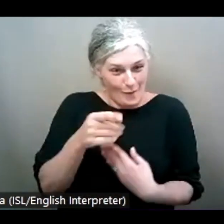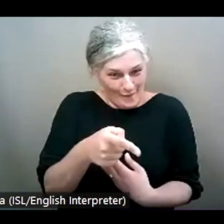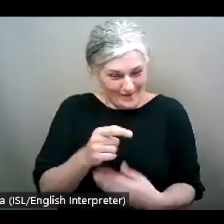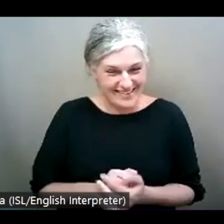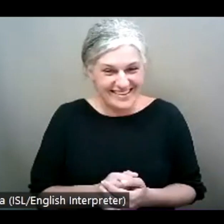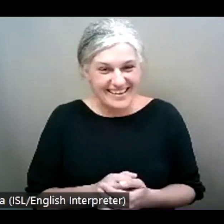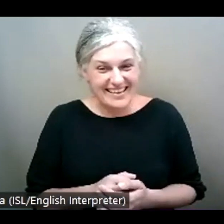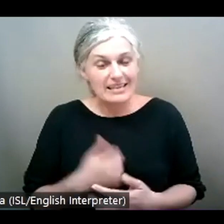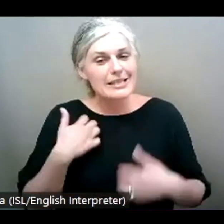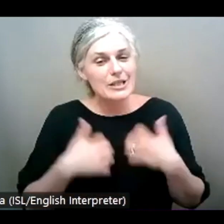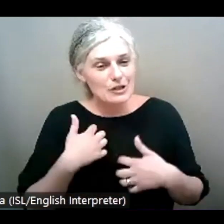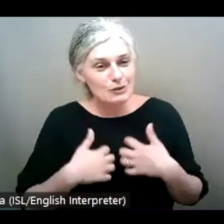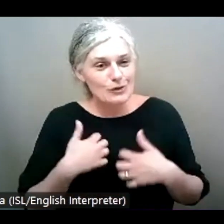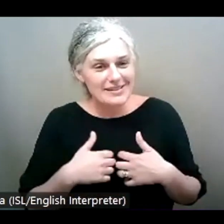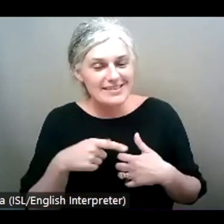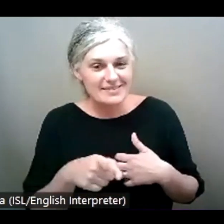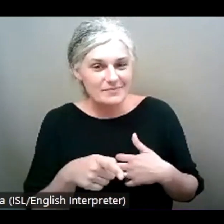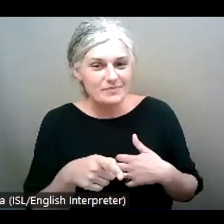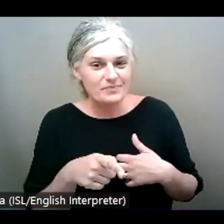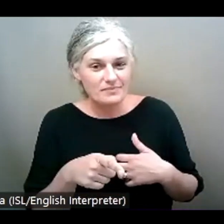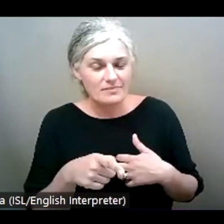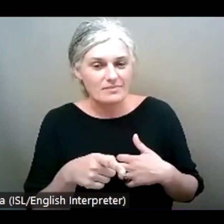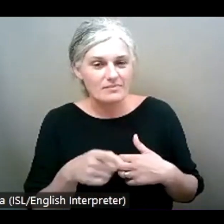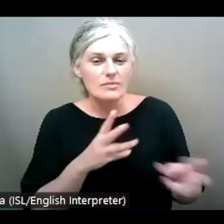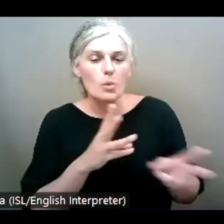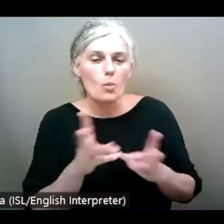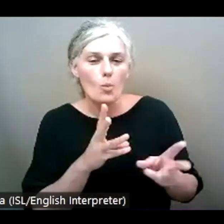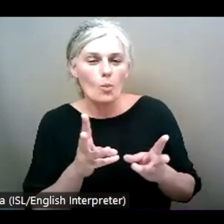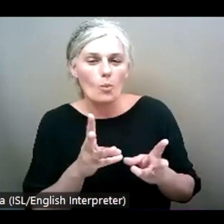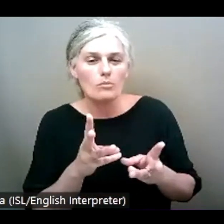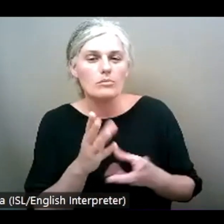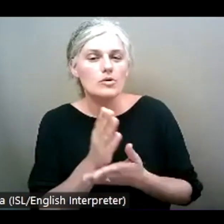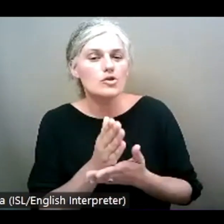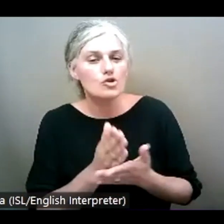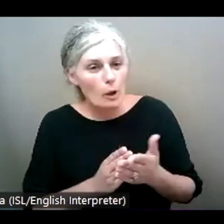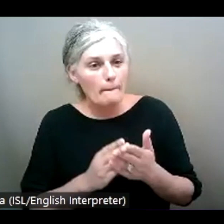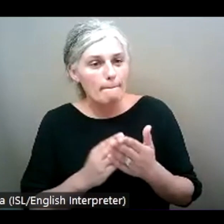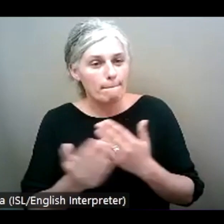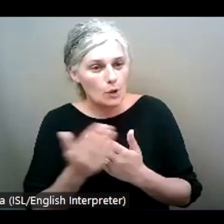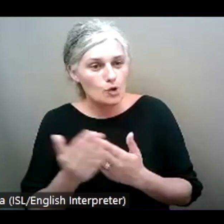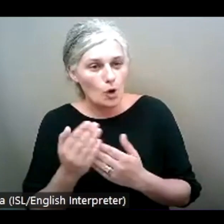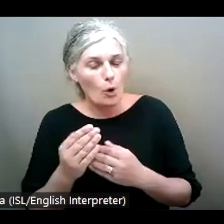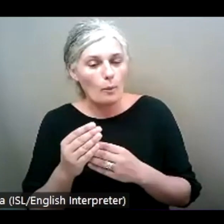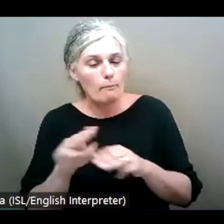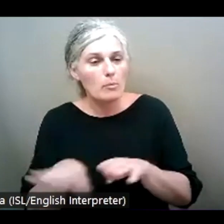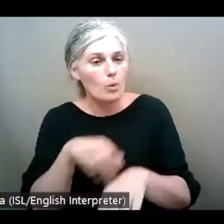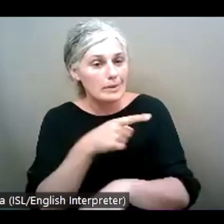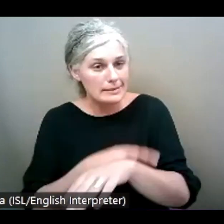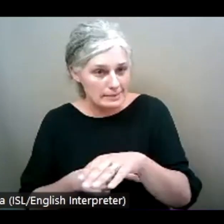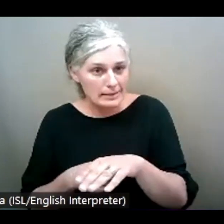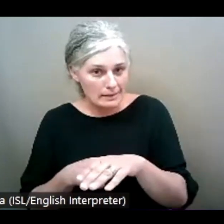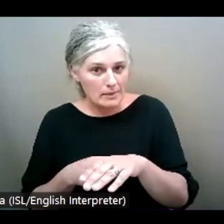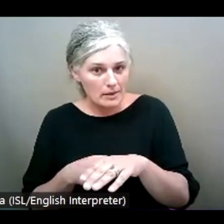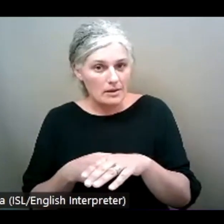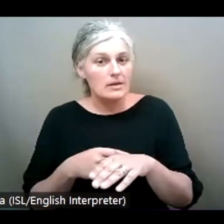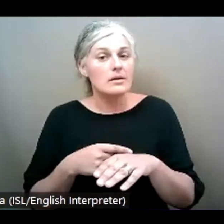It's interesting. I'm working with some younger disabled people the last few weeks